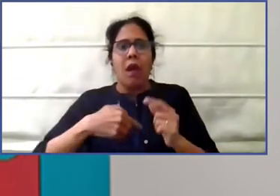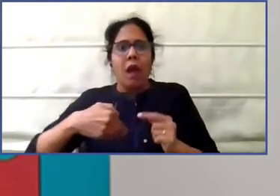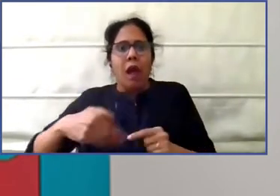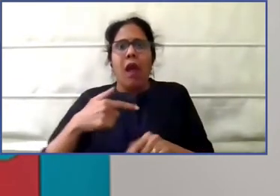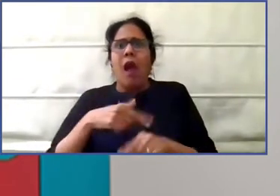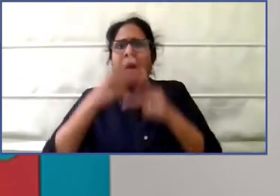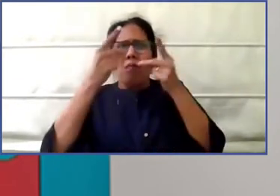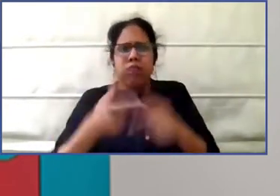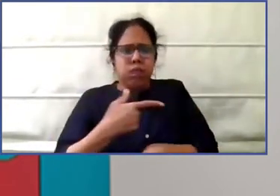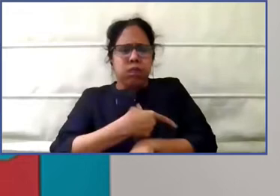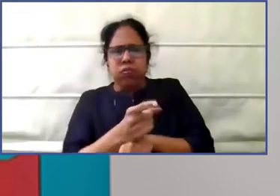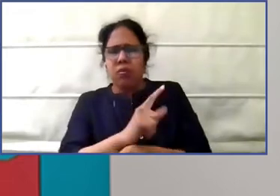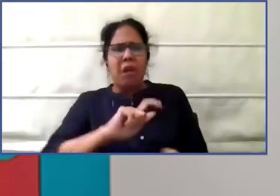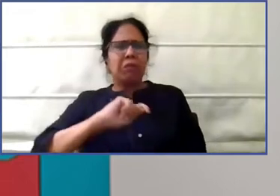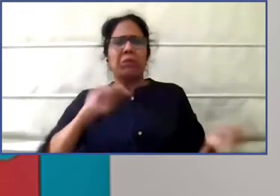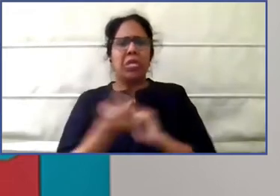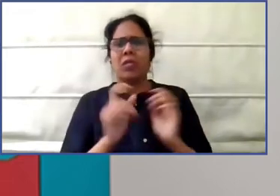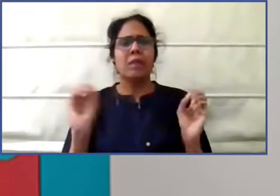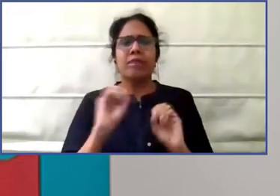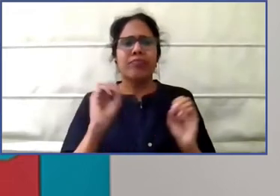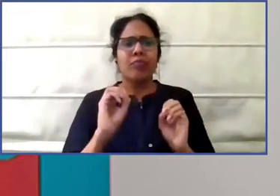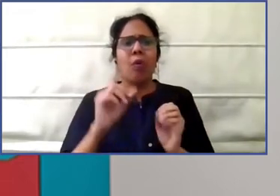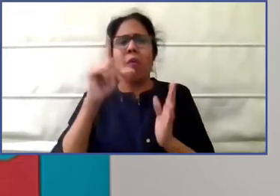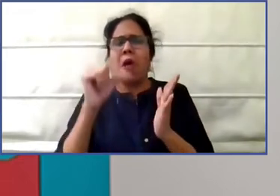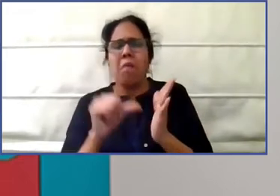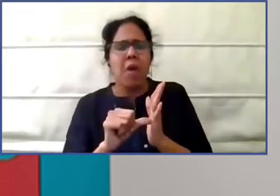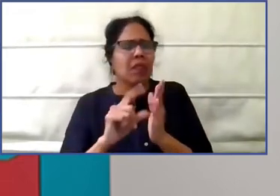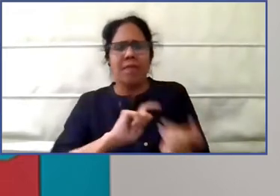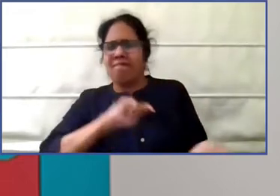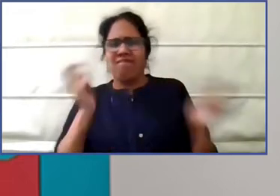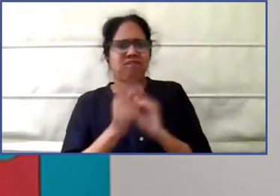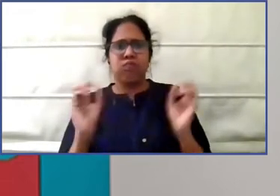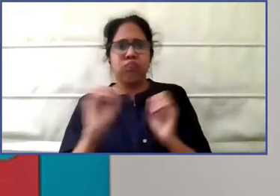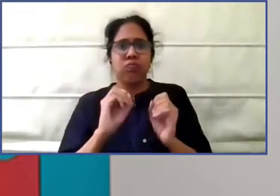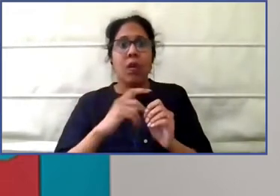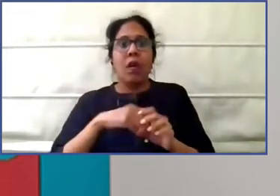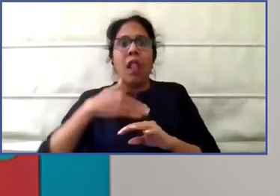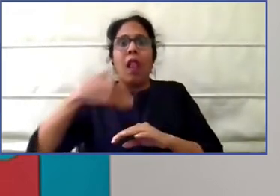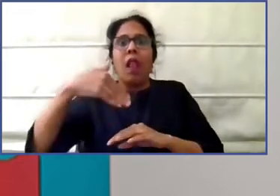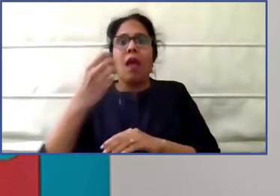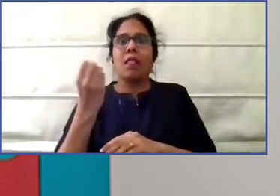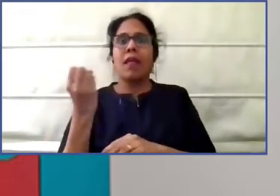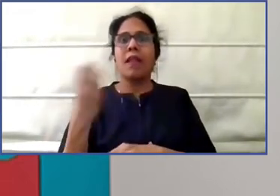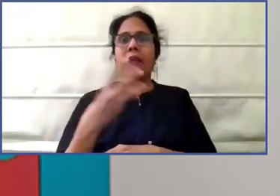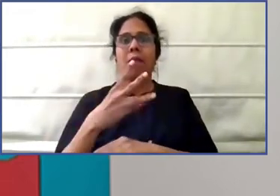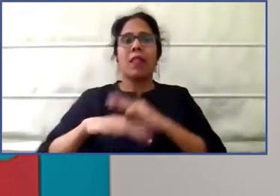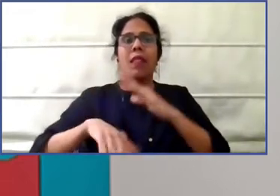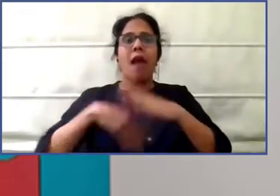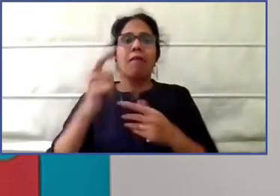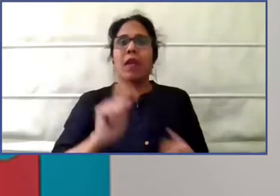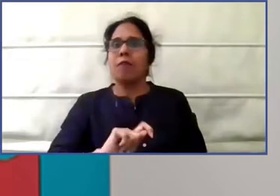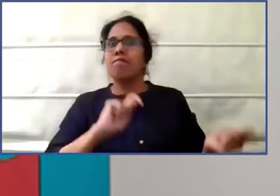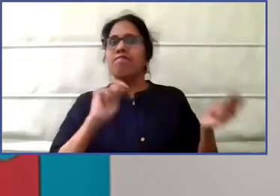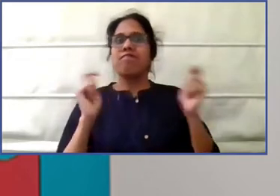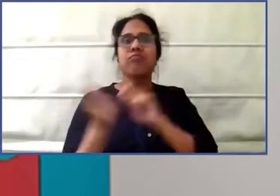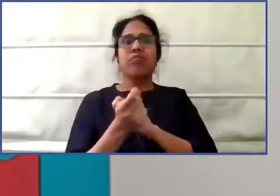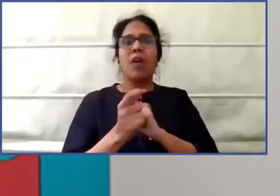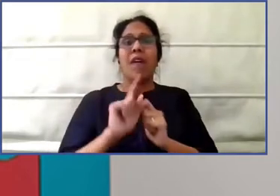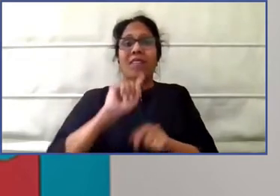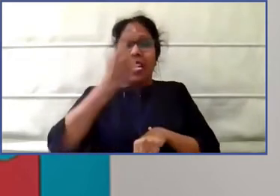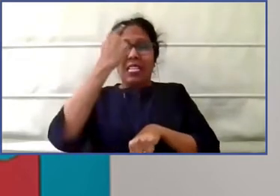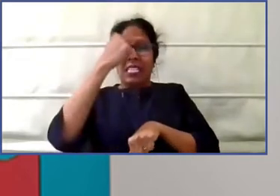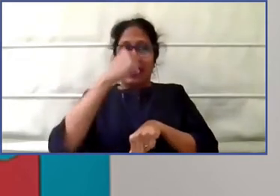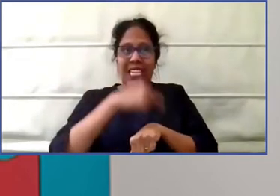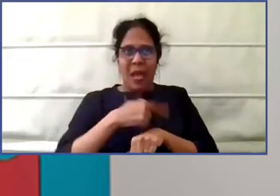over a week, or in a month, but in 3 months, for the very first time, I was able to get from my bed to wheelchair by